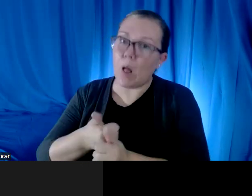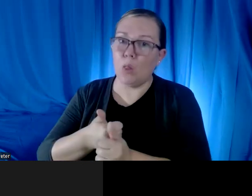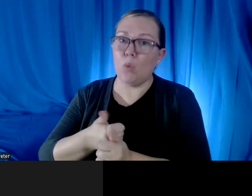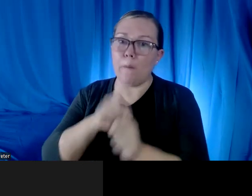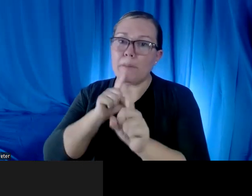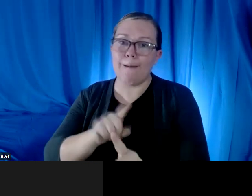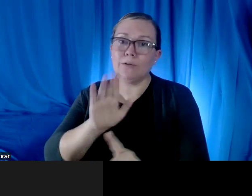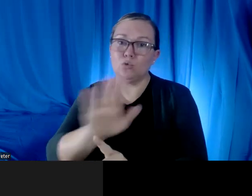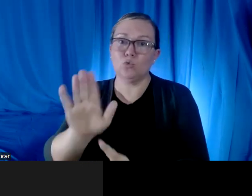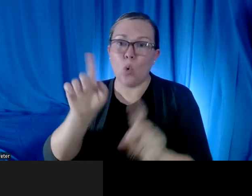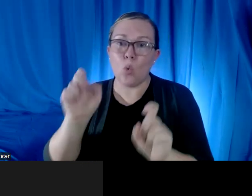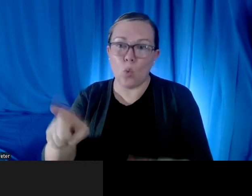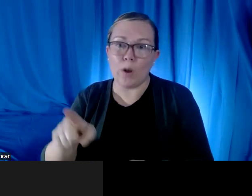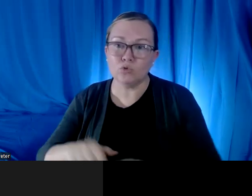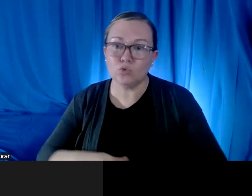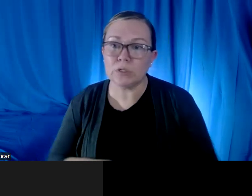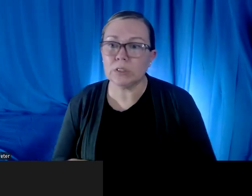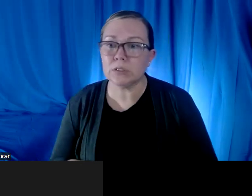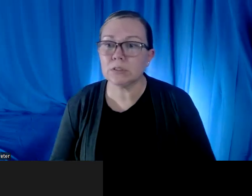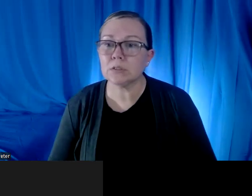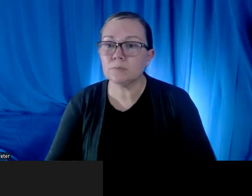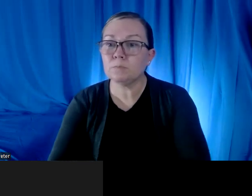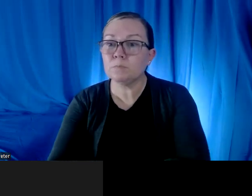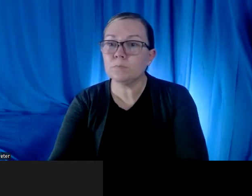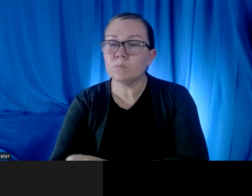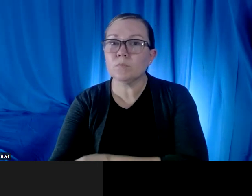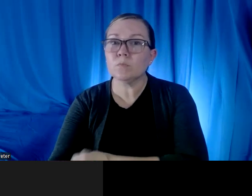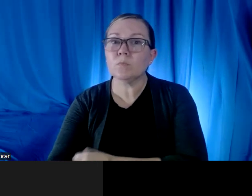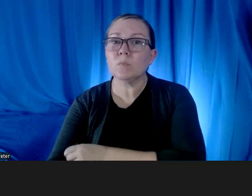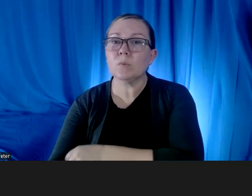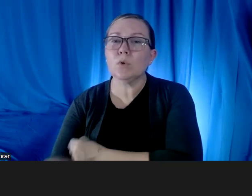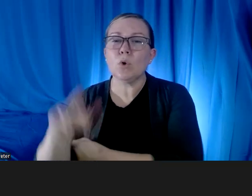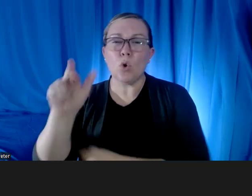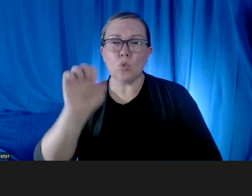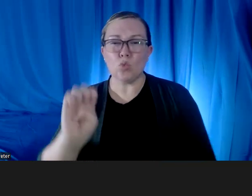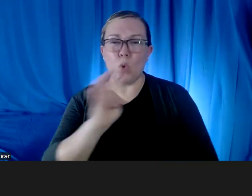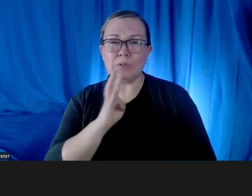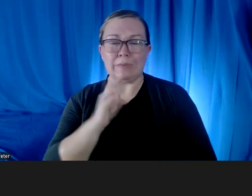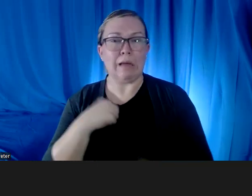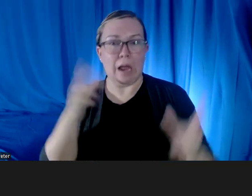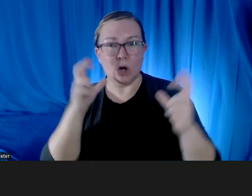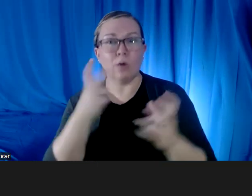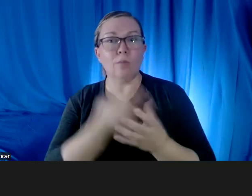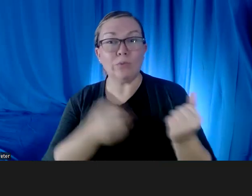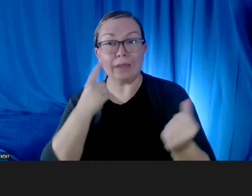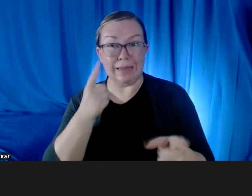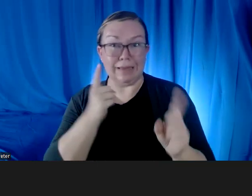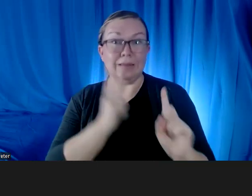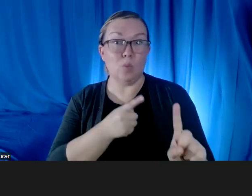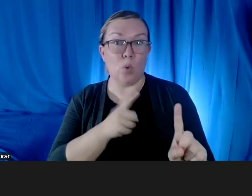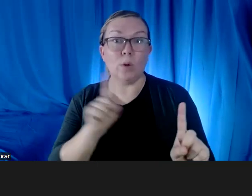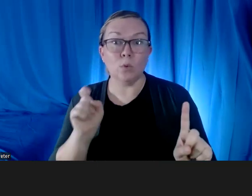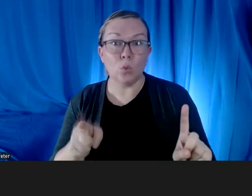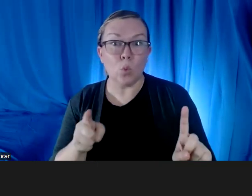those questions. I heard both. This is Rose Miller, and I believe the primary question to be answered